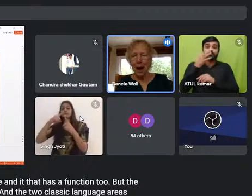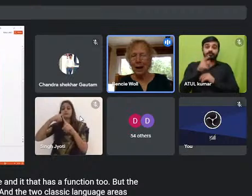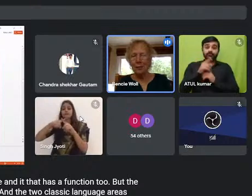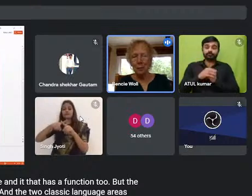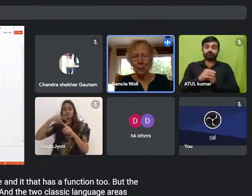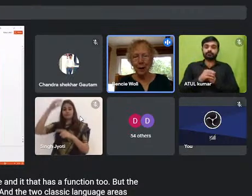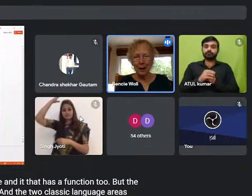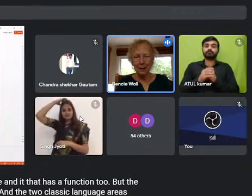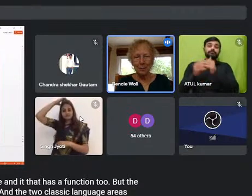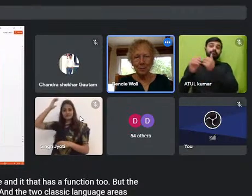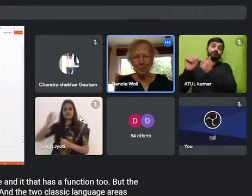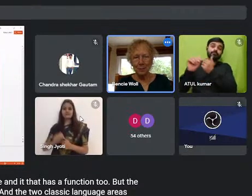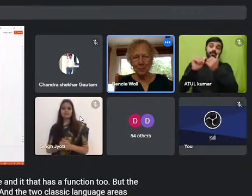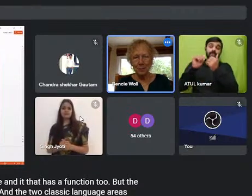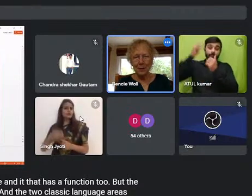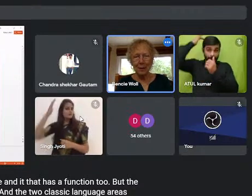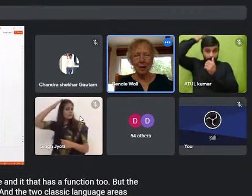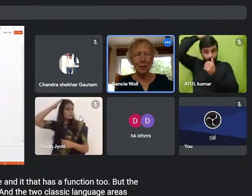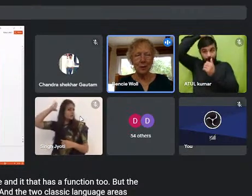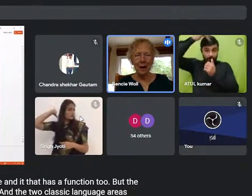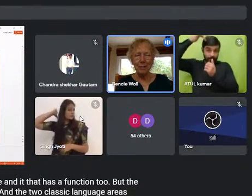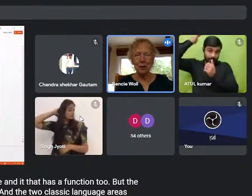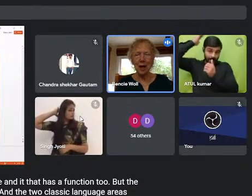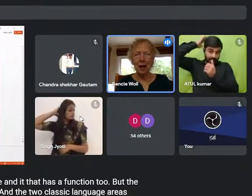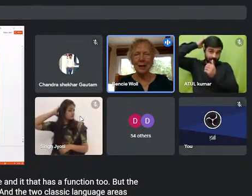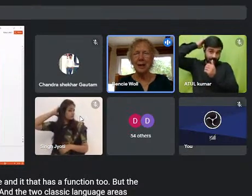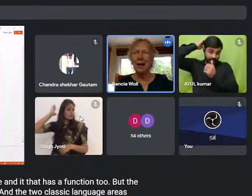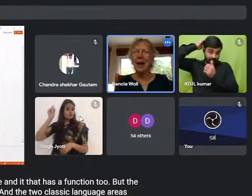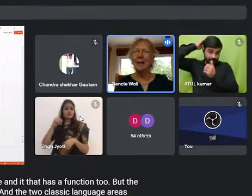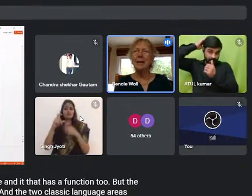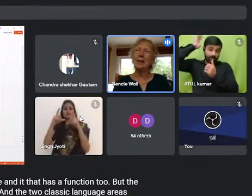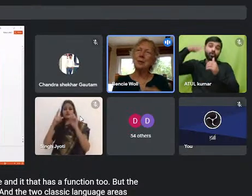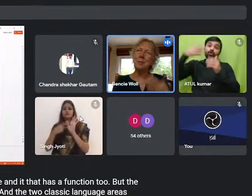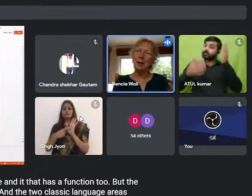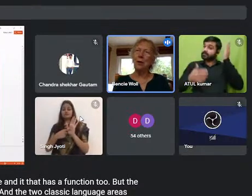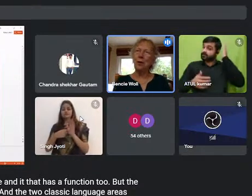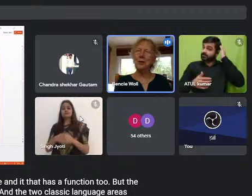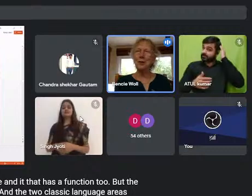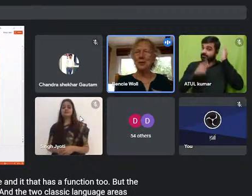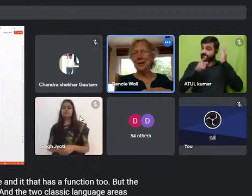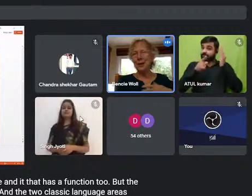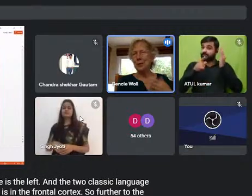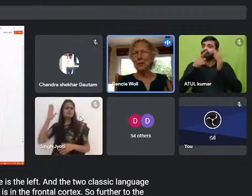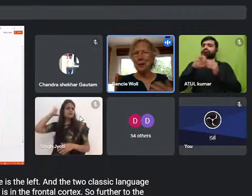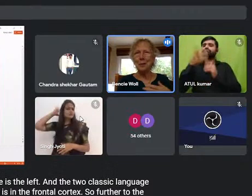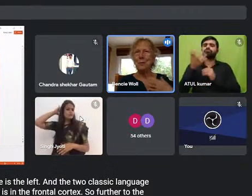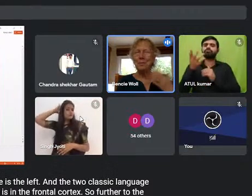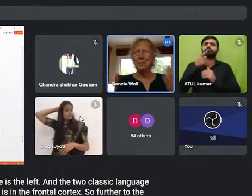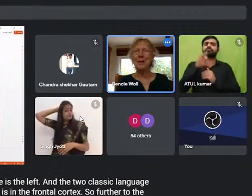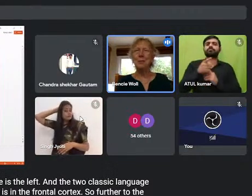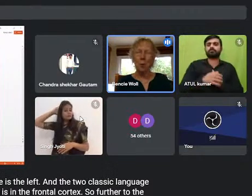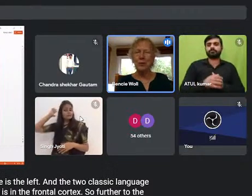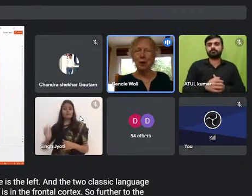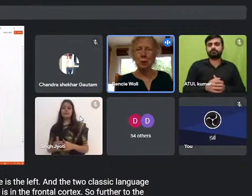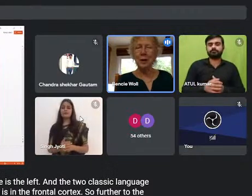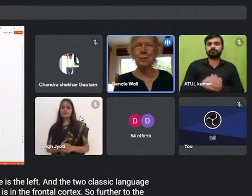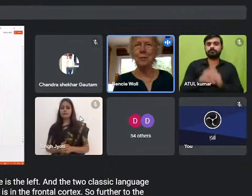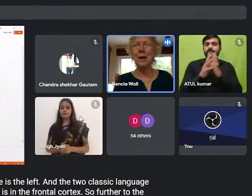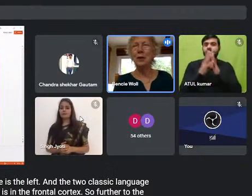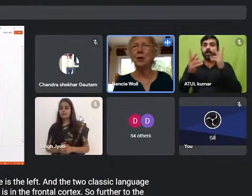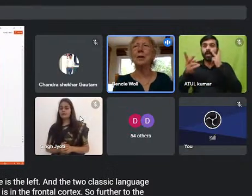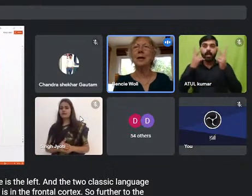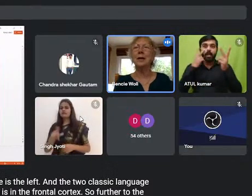at the back of the brain on the left side, and that's because there's more